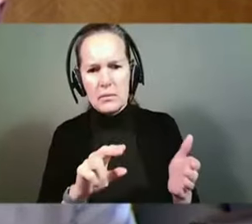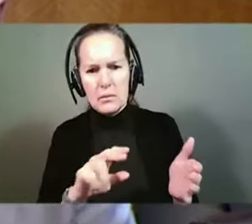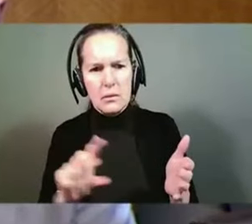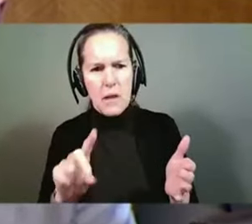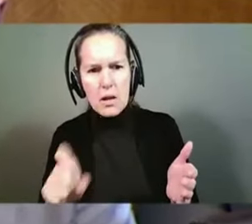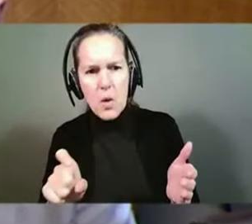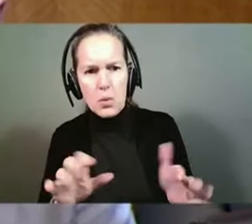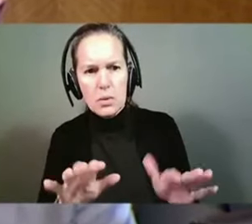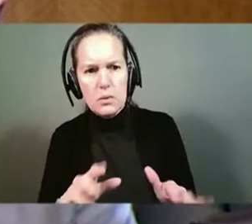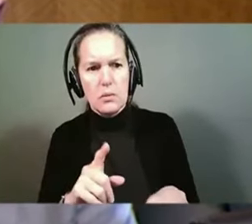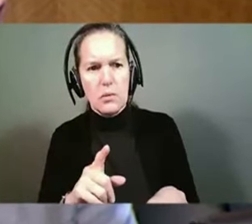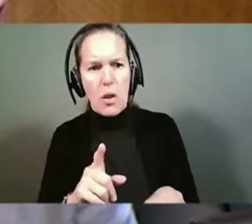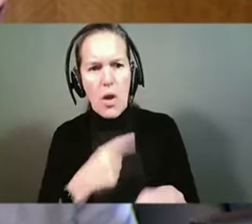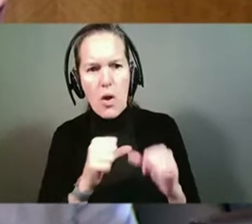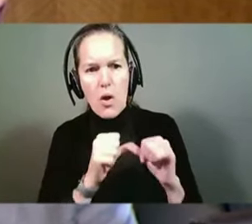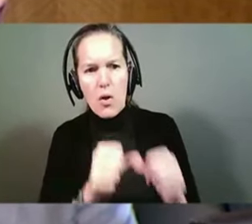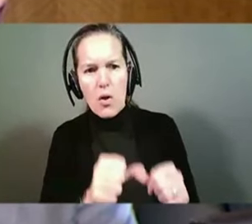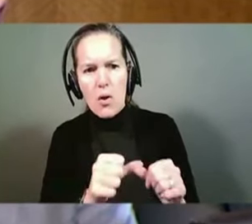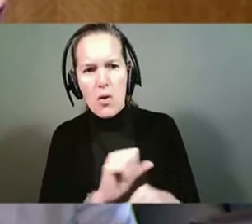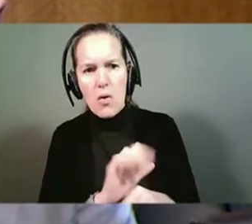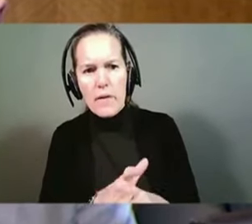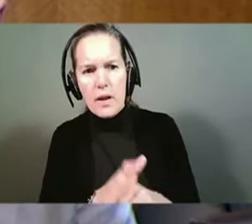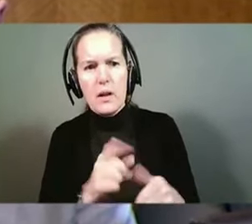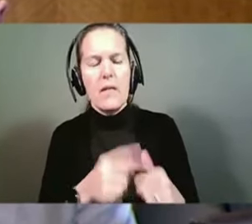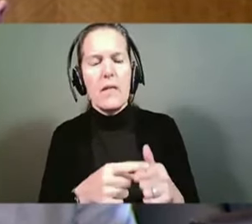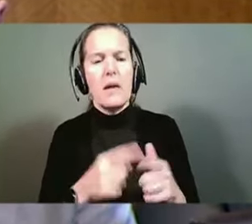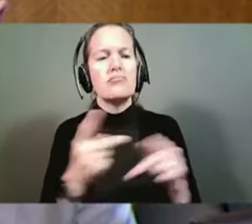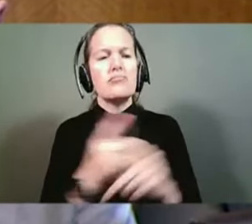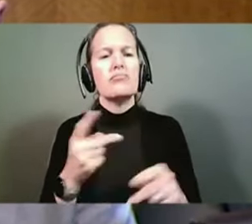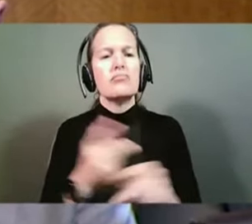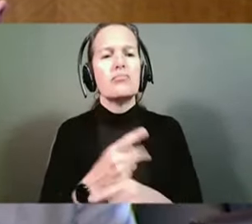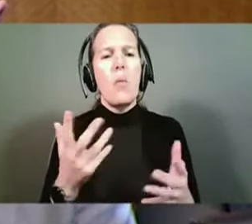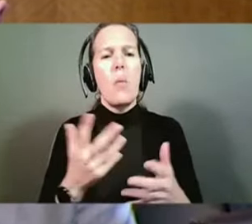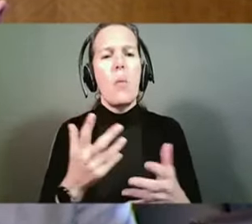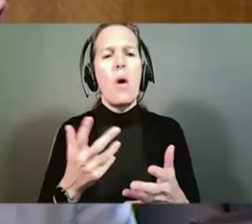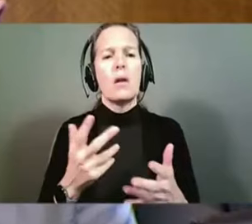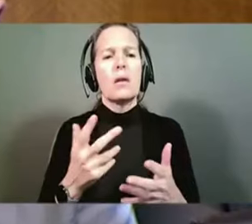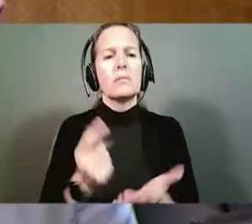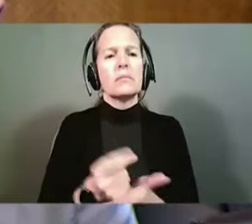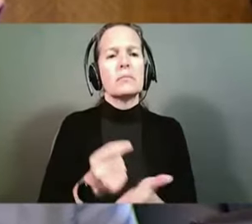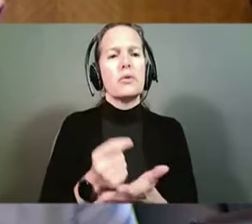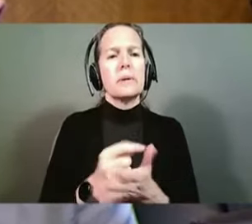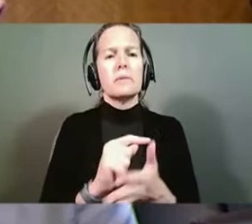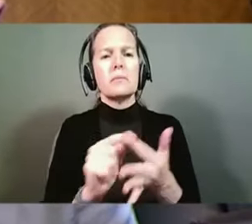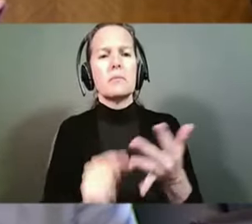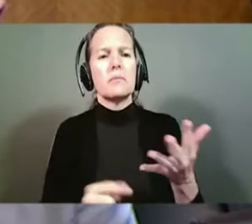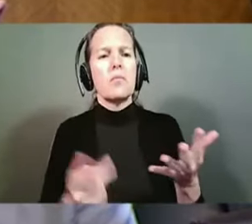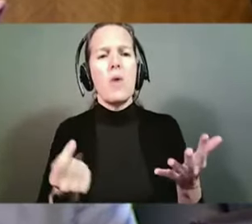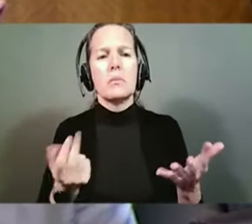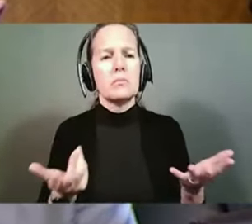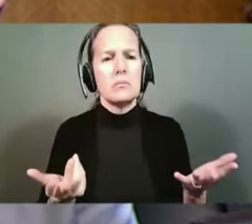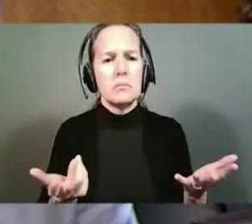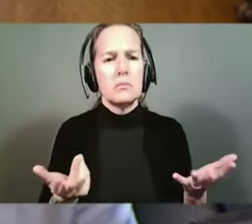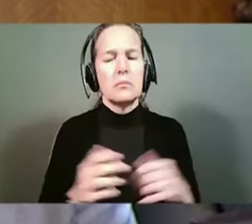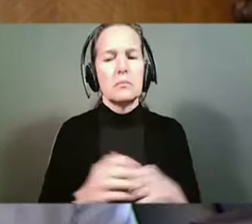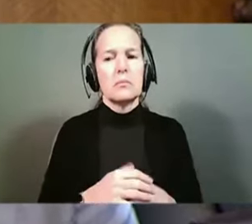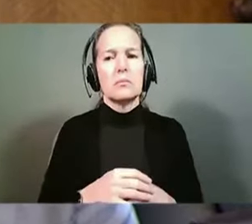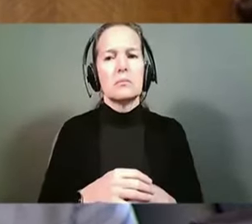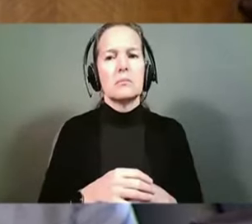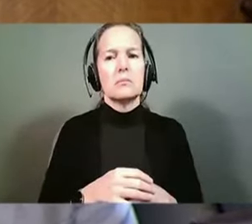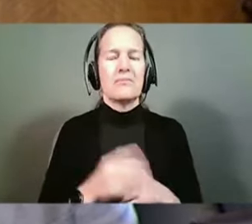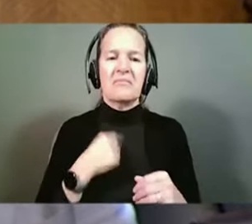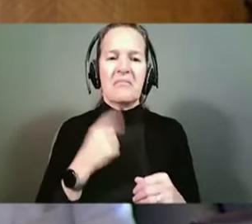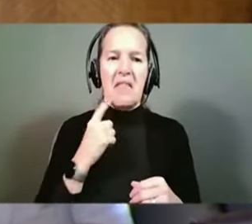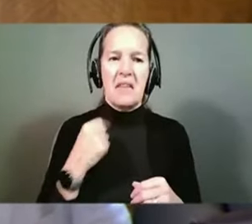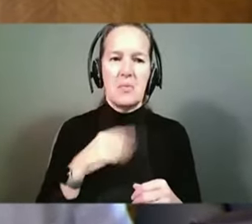the risks associated with it, and identify potential therapeutic options. Far too many patients, and I think we're going to hear a lot about